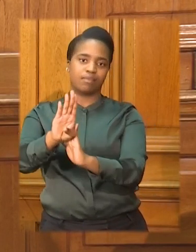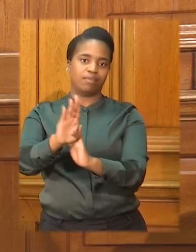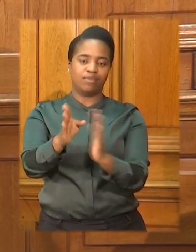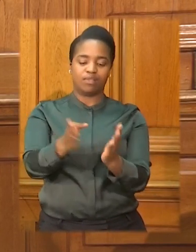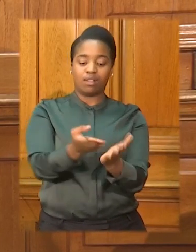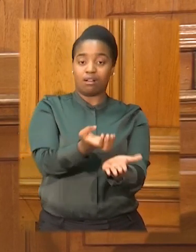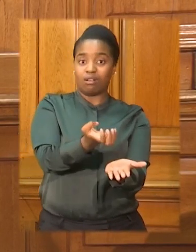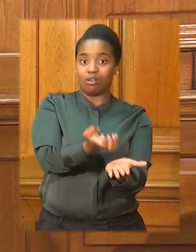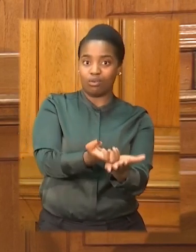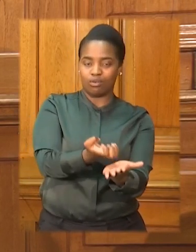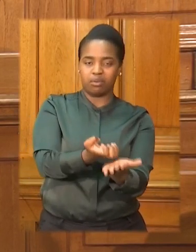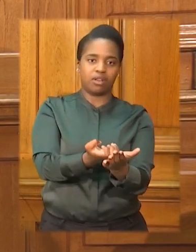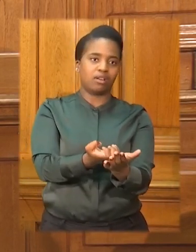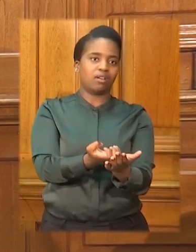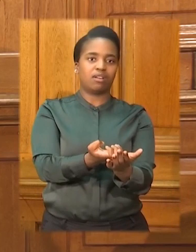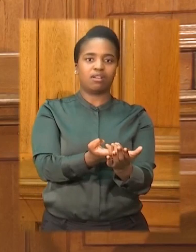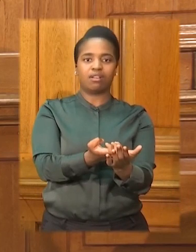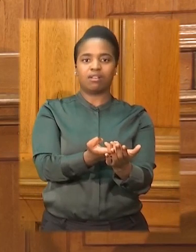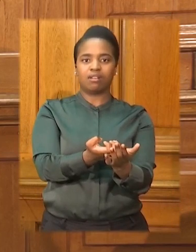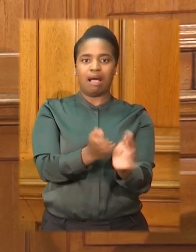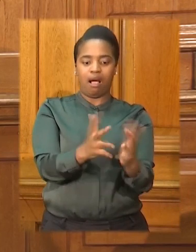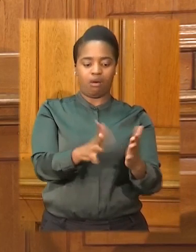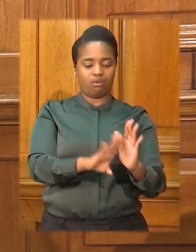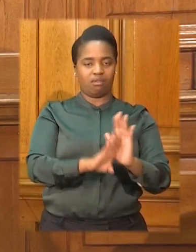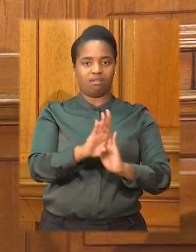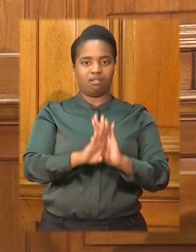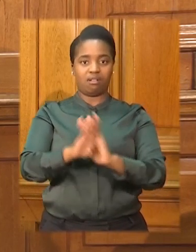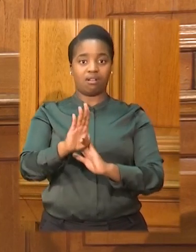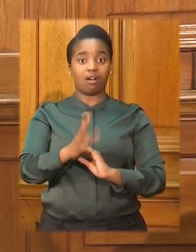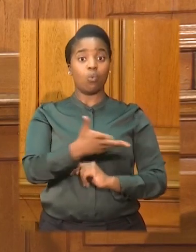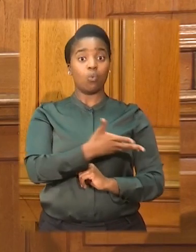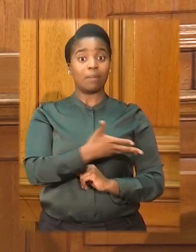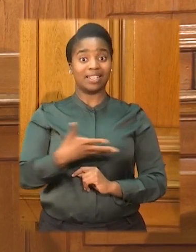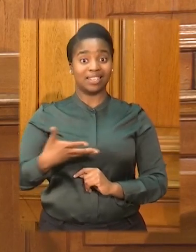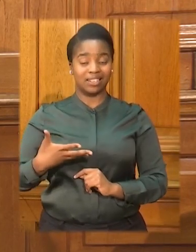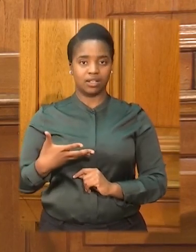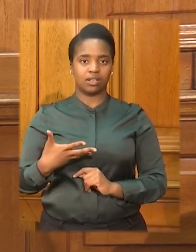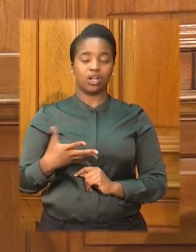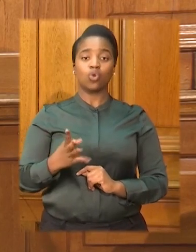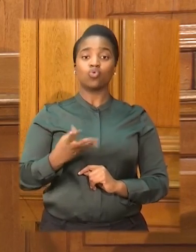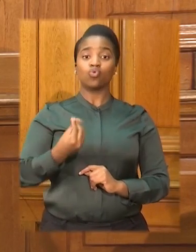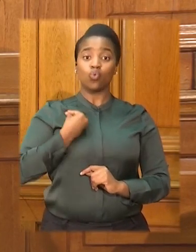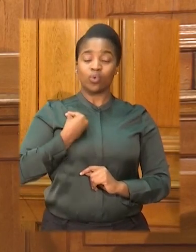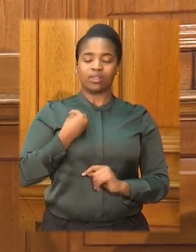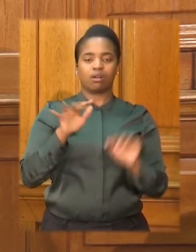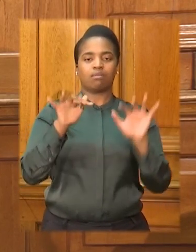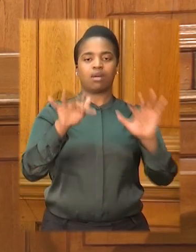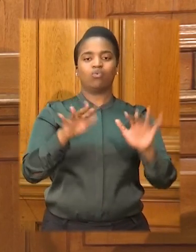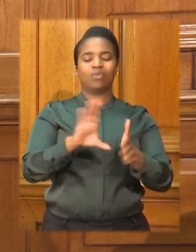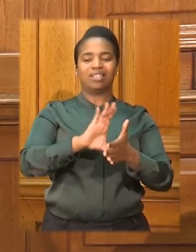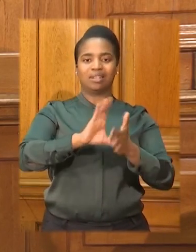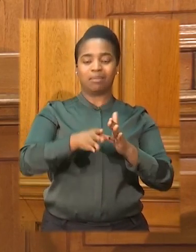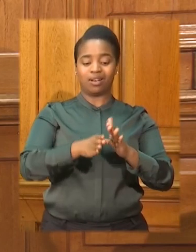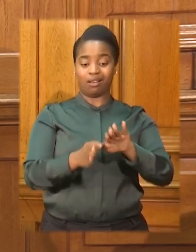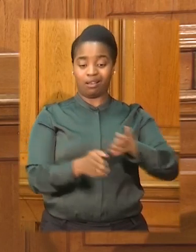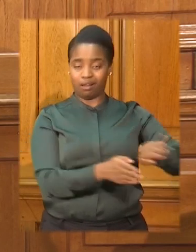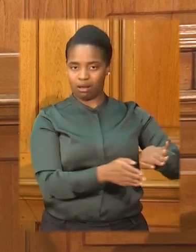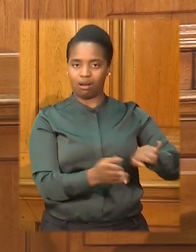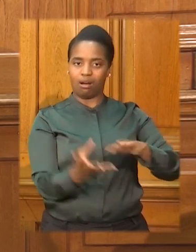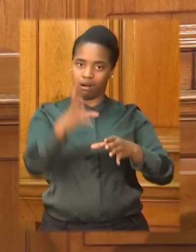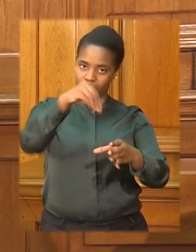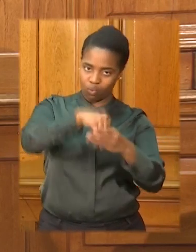the economic position of women, youth, and persons with